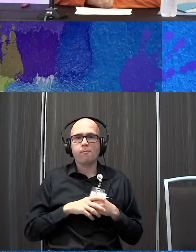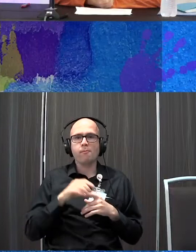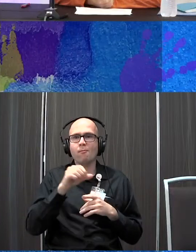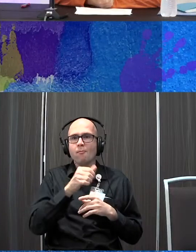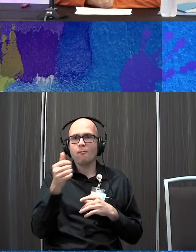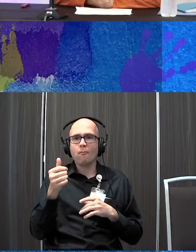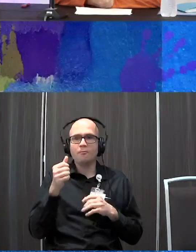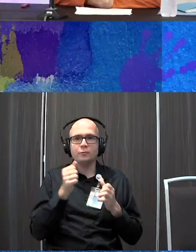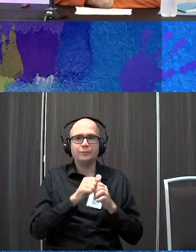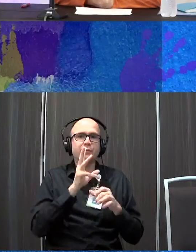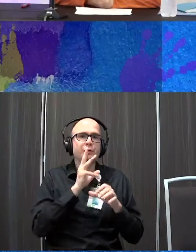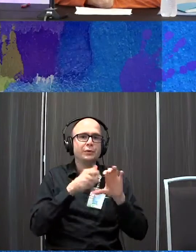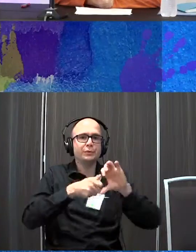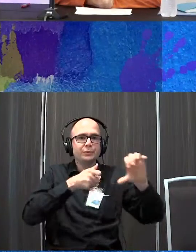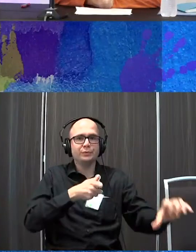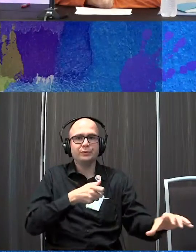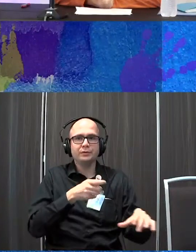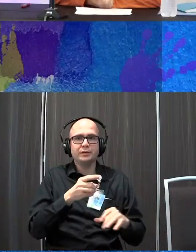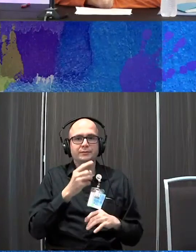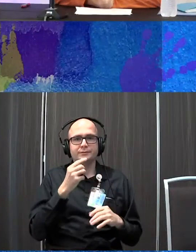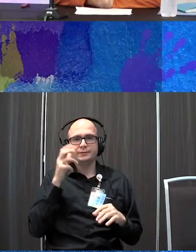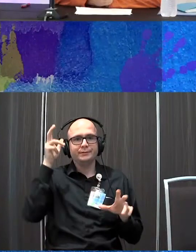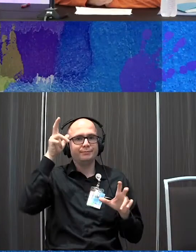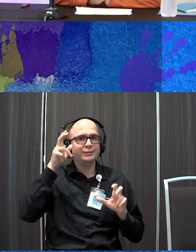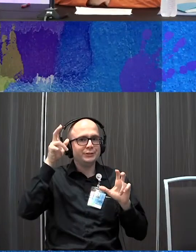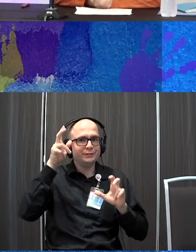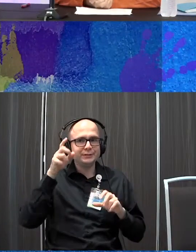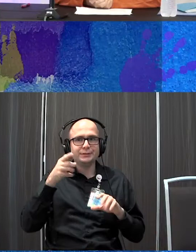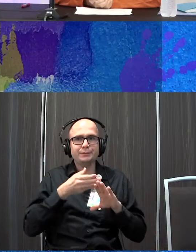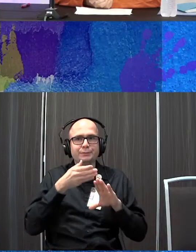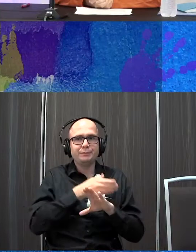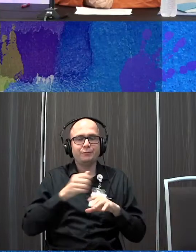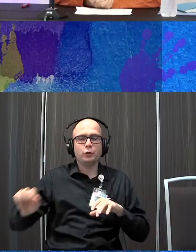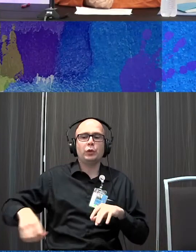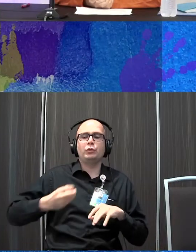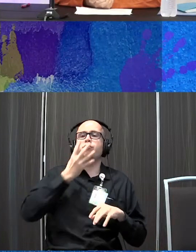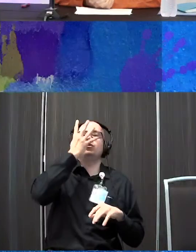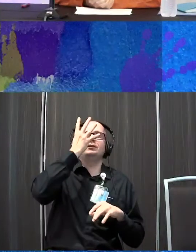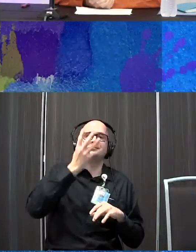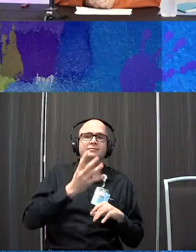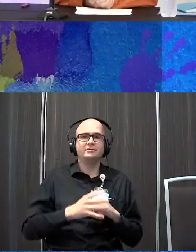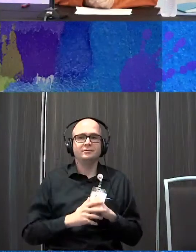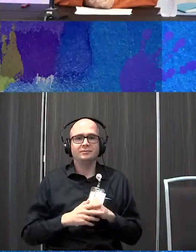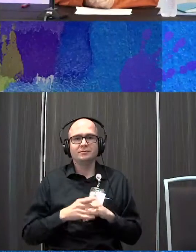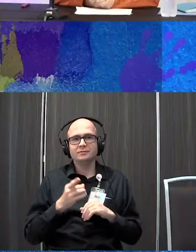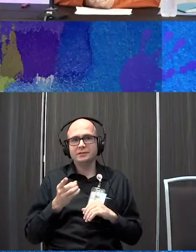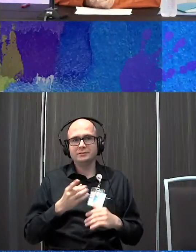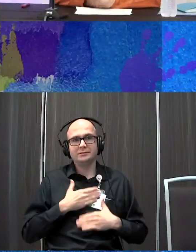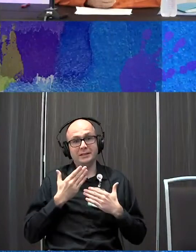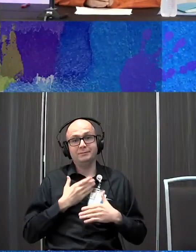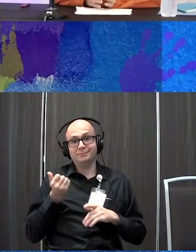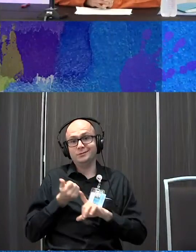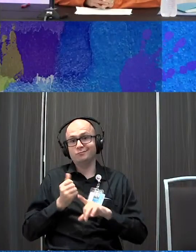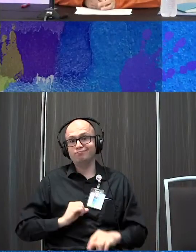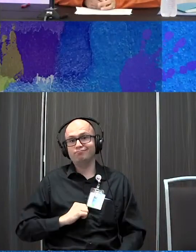one with the hose, he was being mischievous. That was actually right before he squirted me with the hose. He was quite happy with himself about